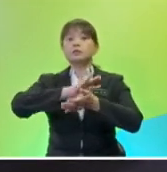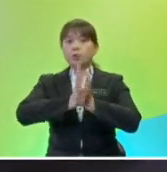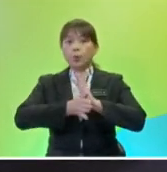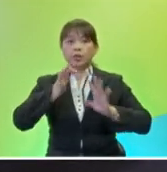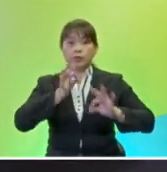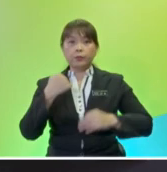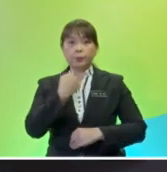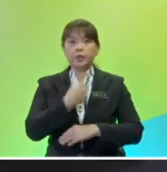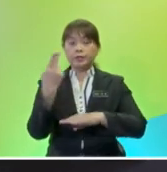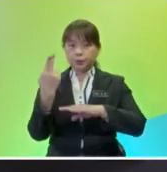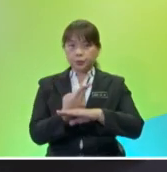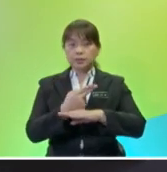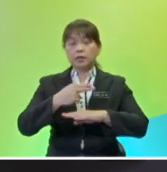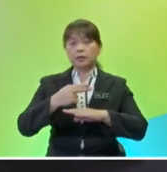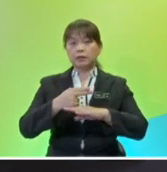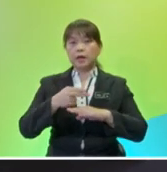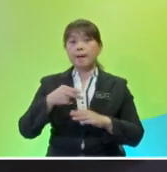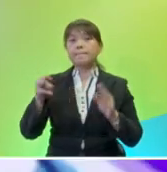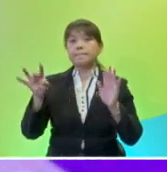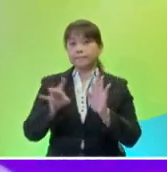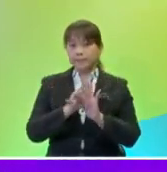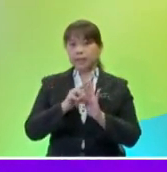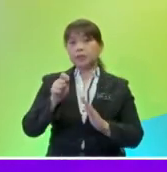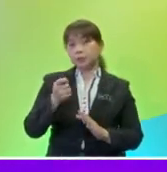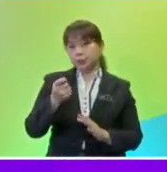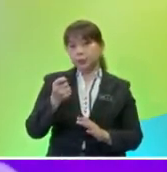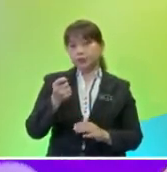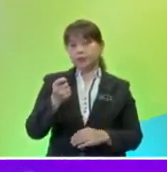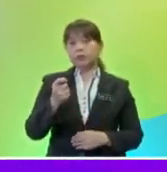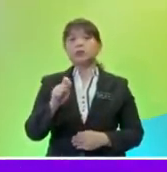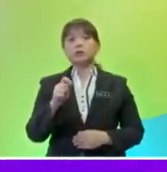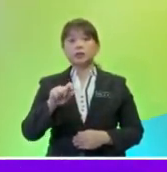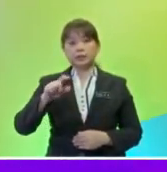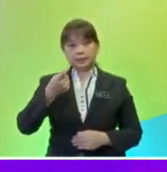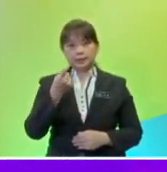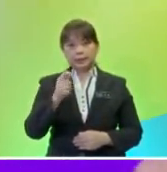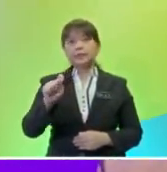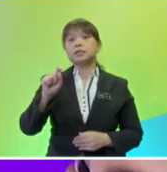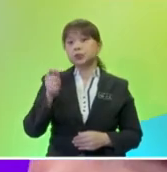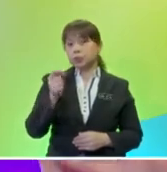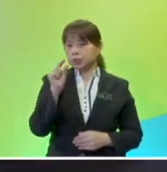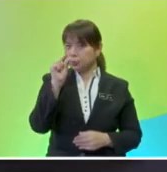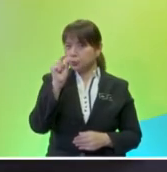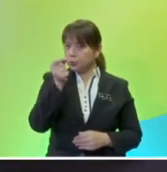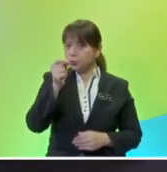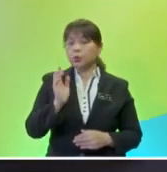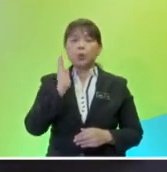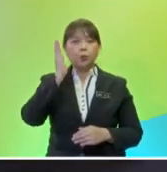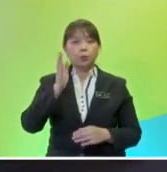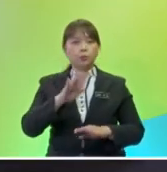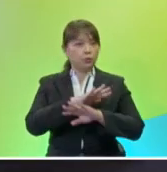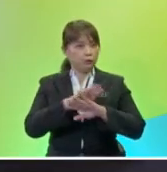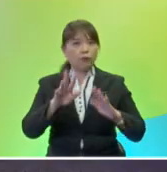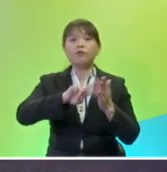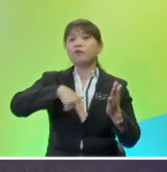magnetic screwdriver, it will stay. That's how it works. Yeah. Or sometimes when the wood